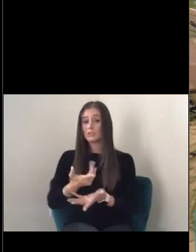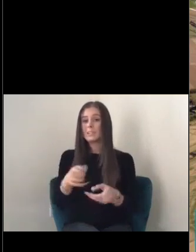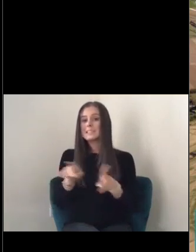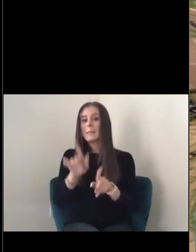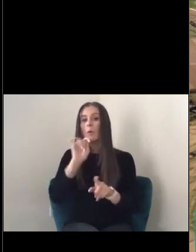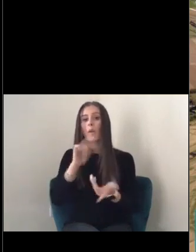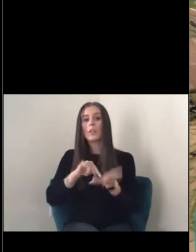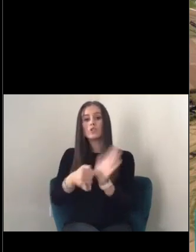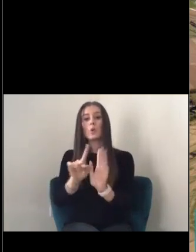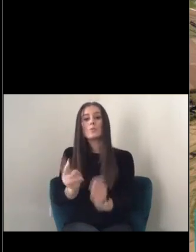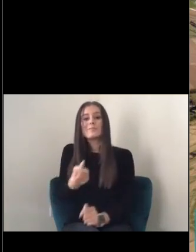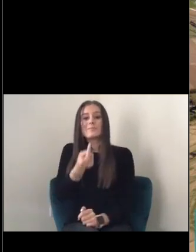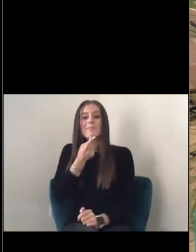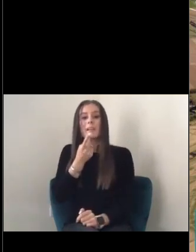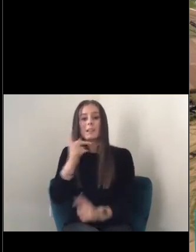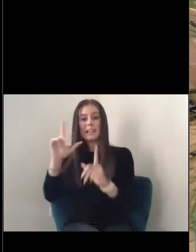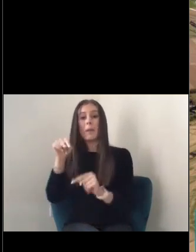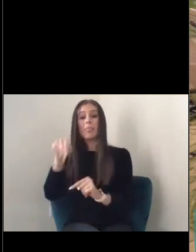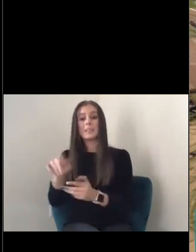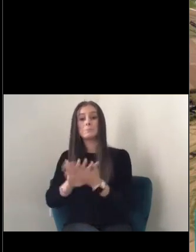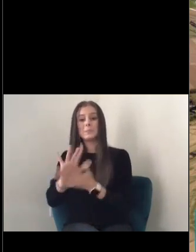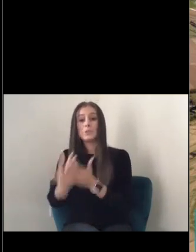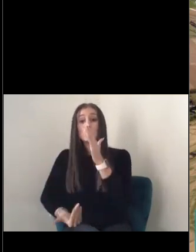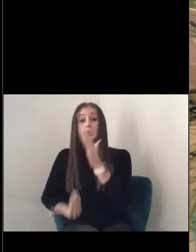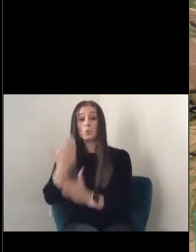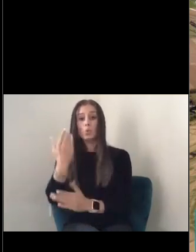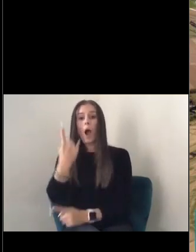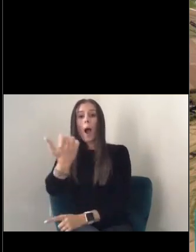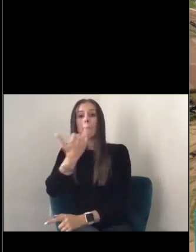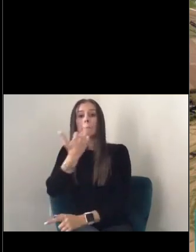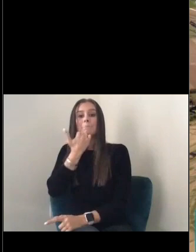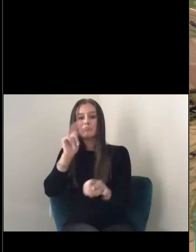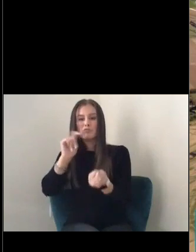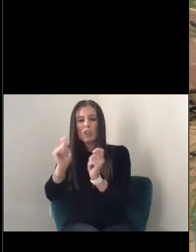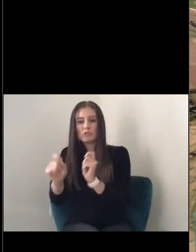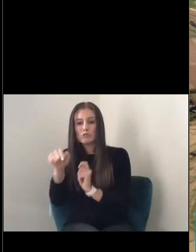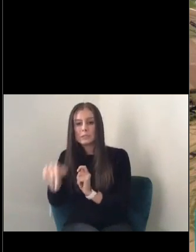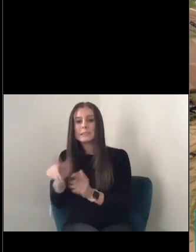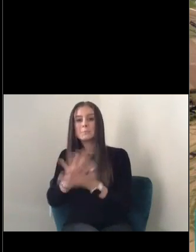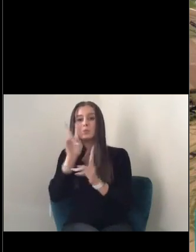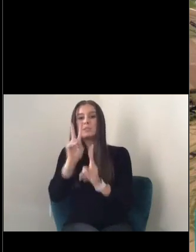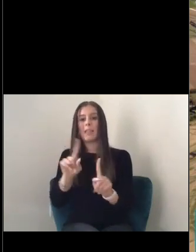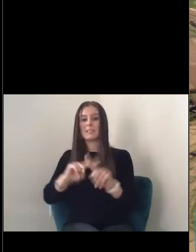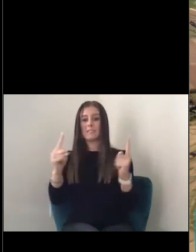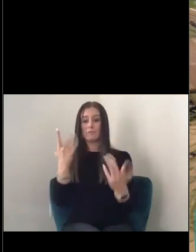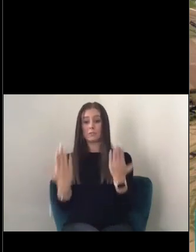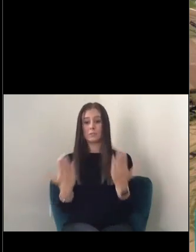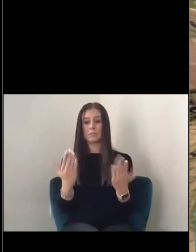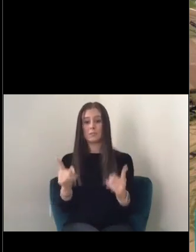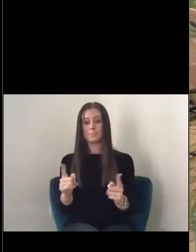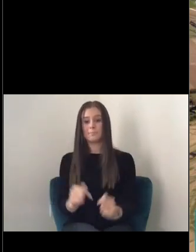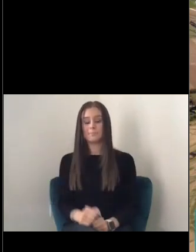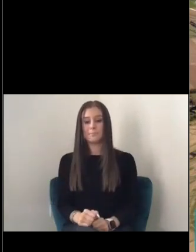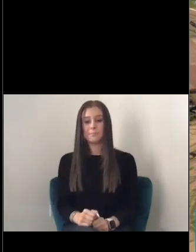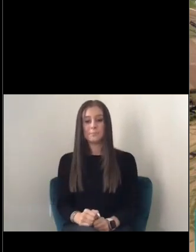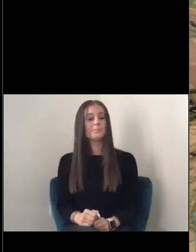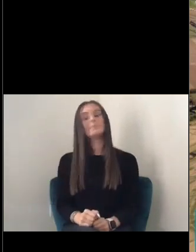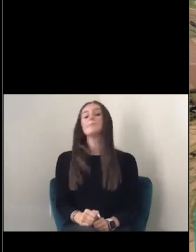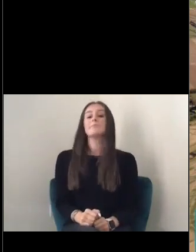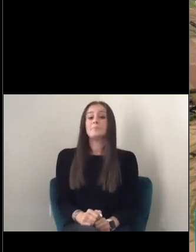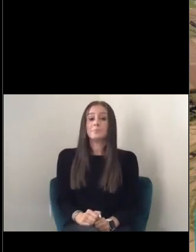image and one showing our proposals for the design refinement consultation so that you can see the difference.